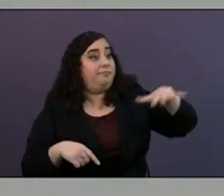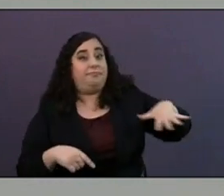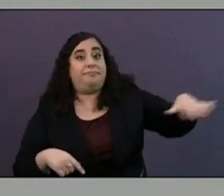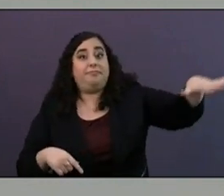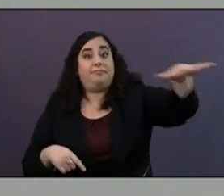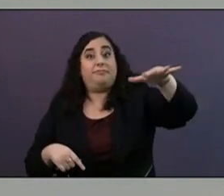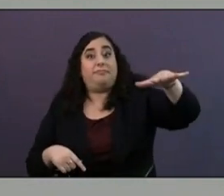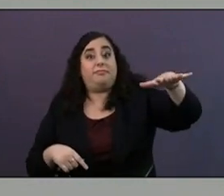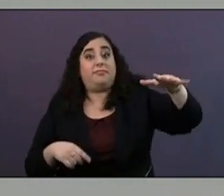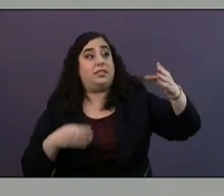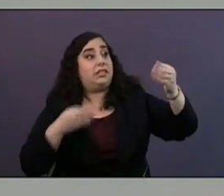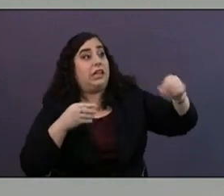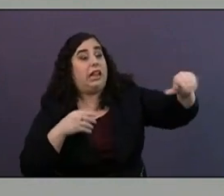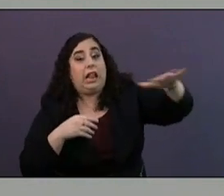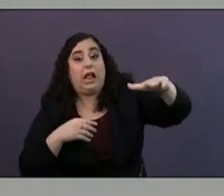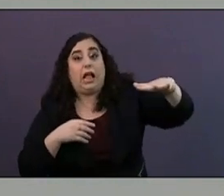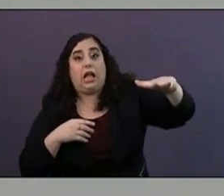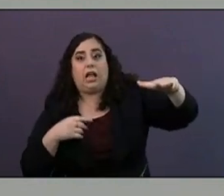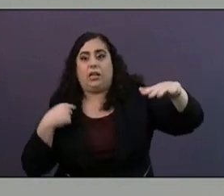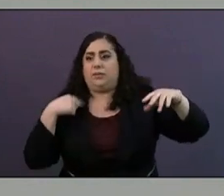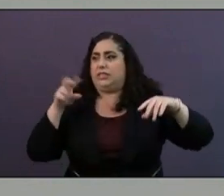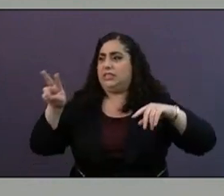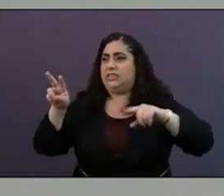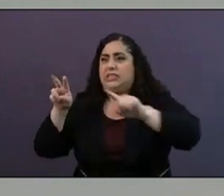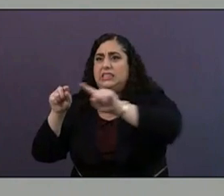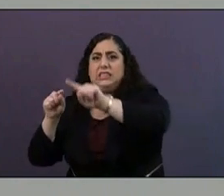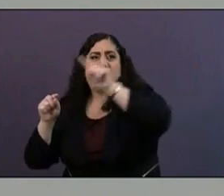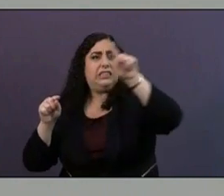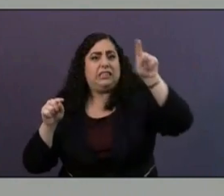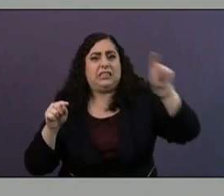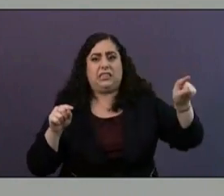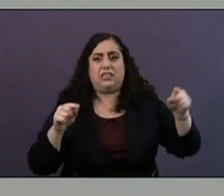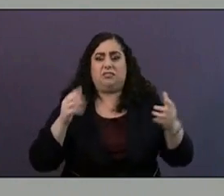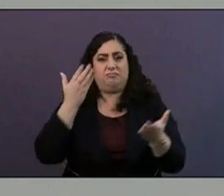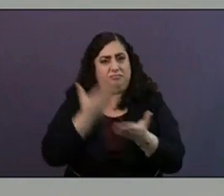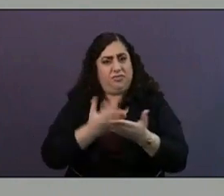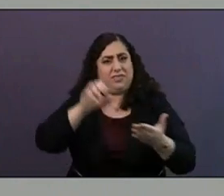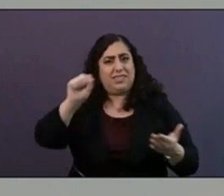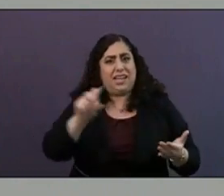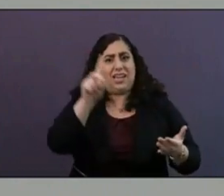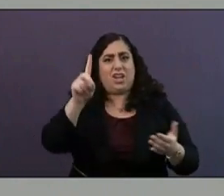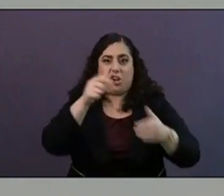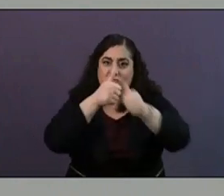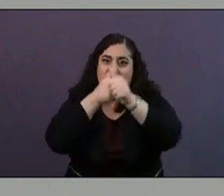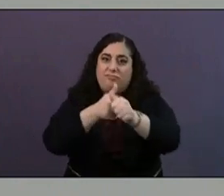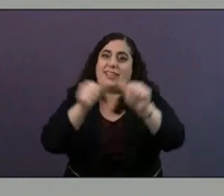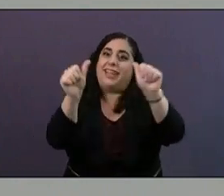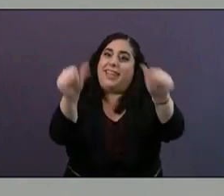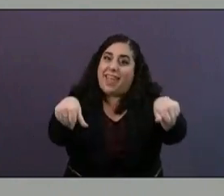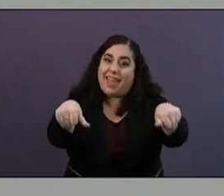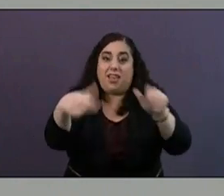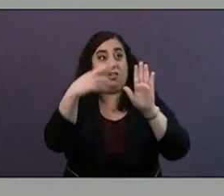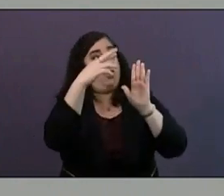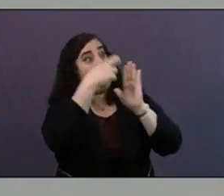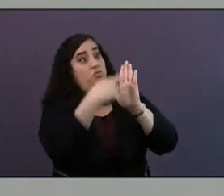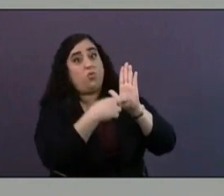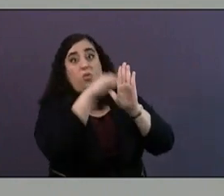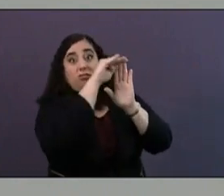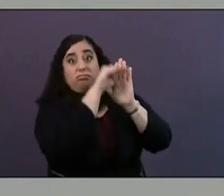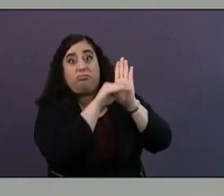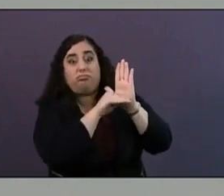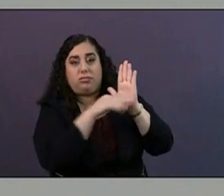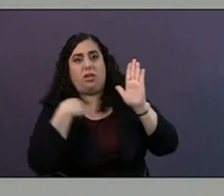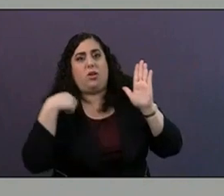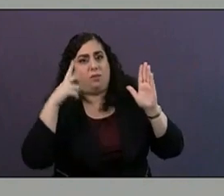showing again and again that we can do the right thing, and we are doing the right thing. And we've demonstrated